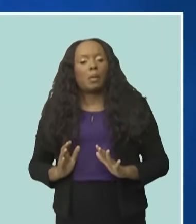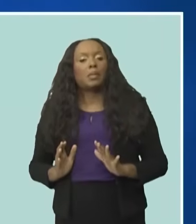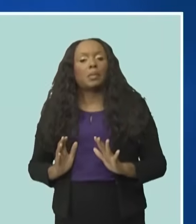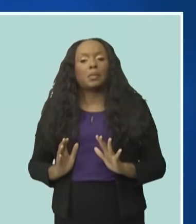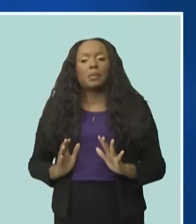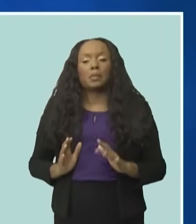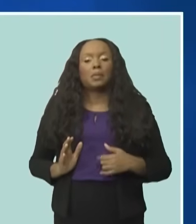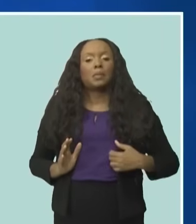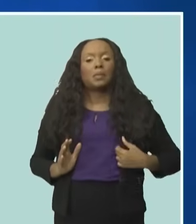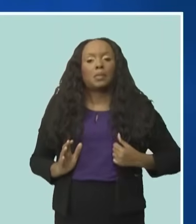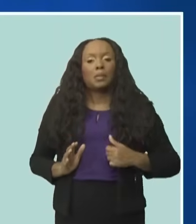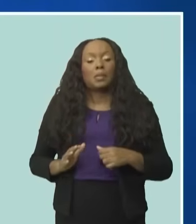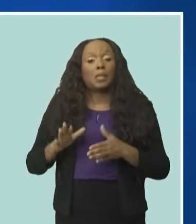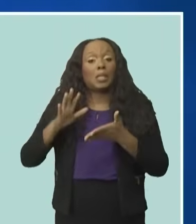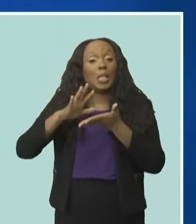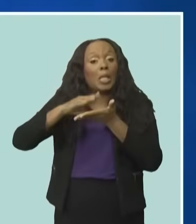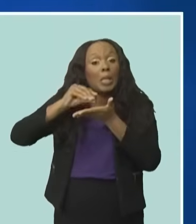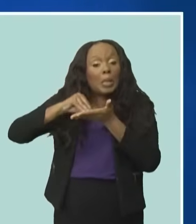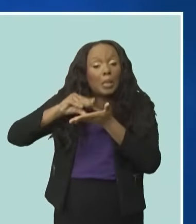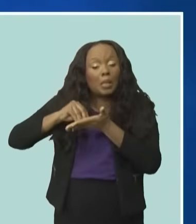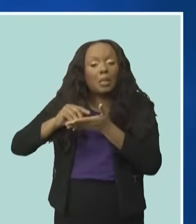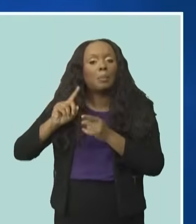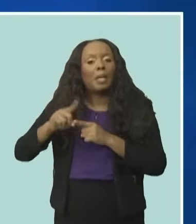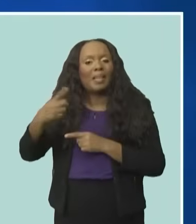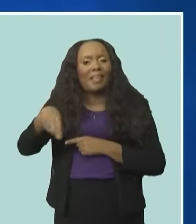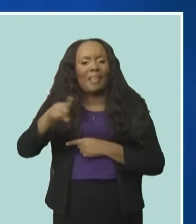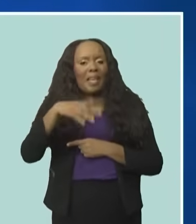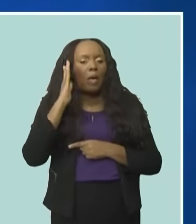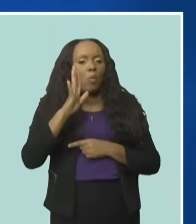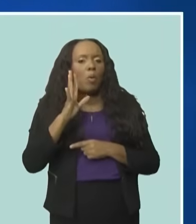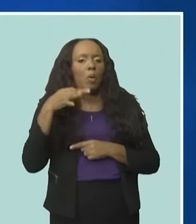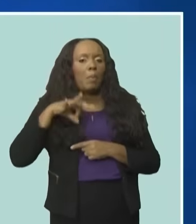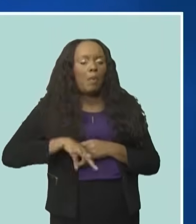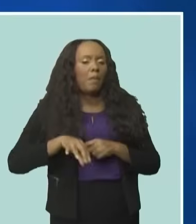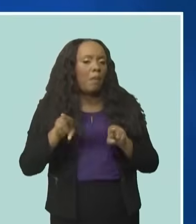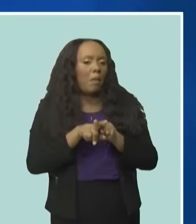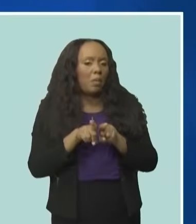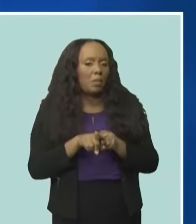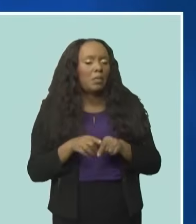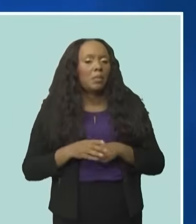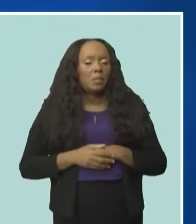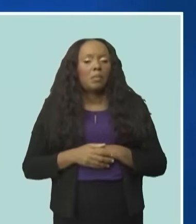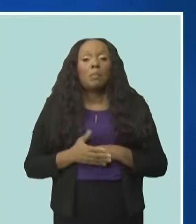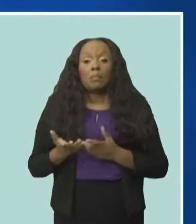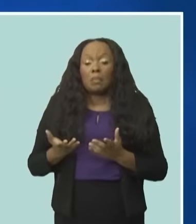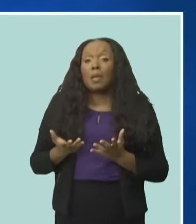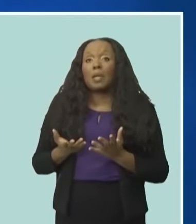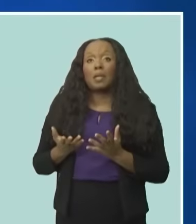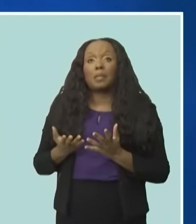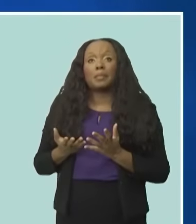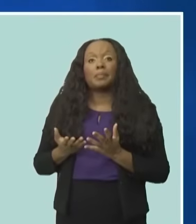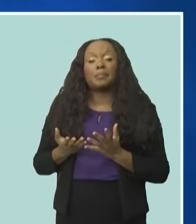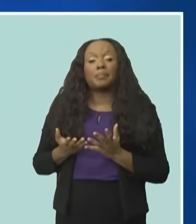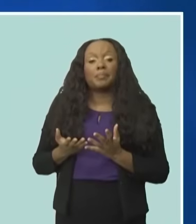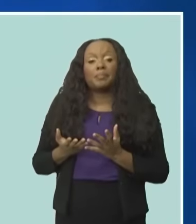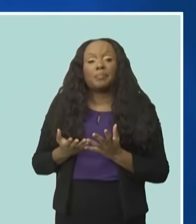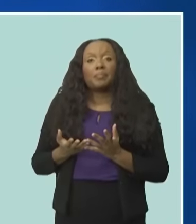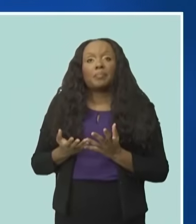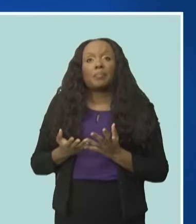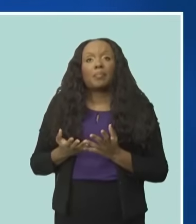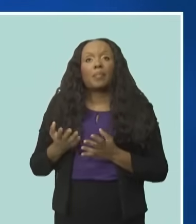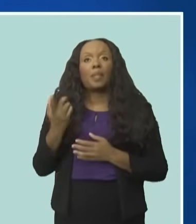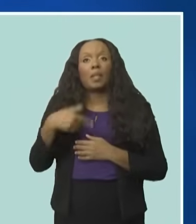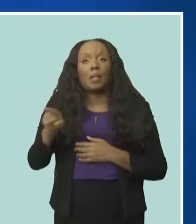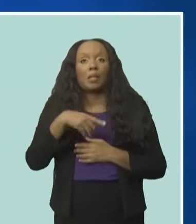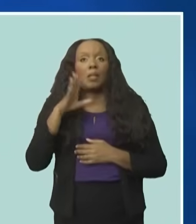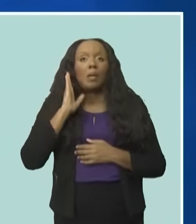citizens who will benefit from this competency framework, this digital competency framework, and they will benefit